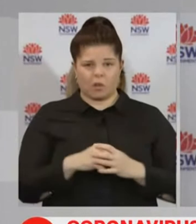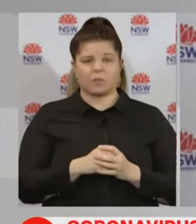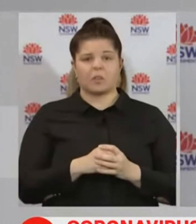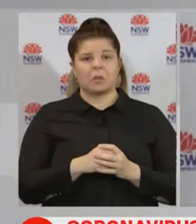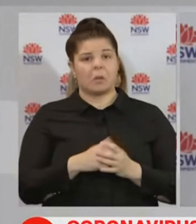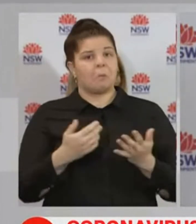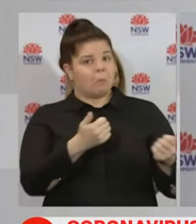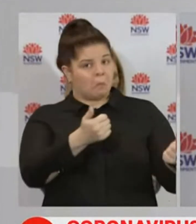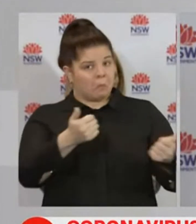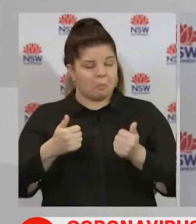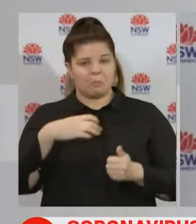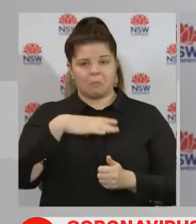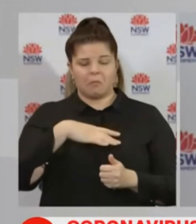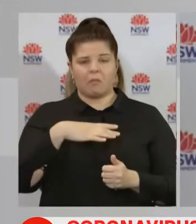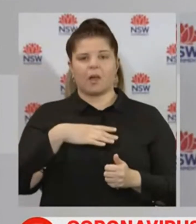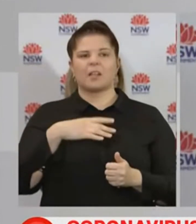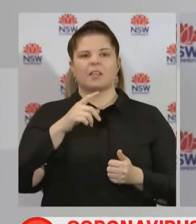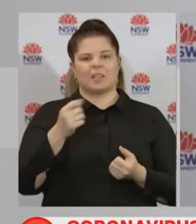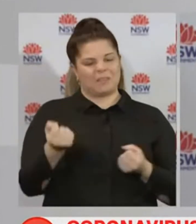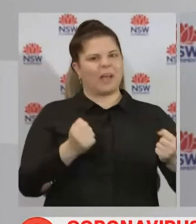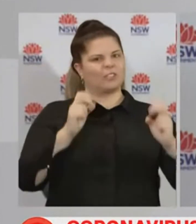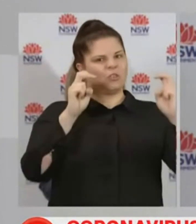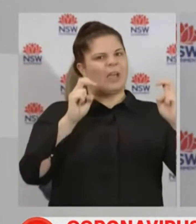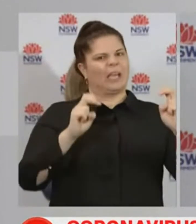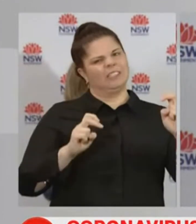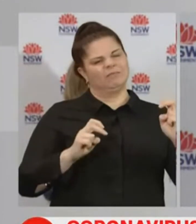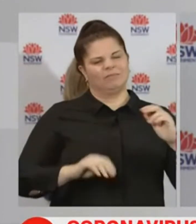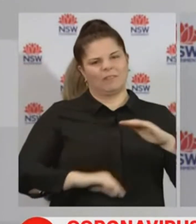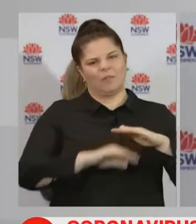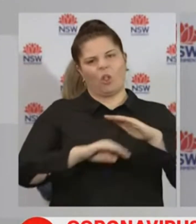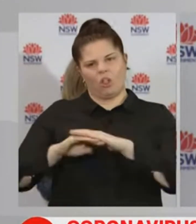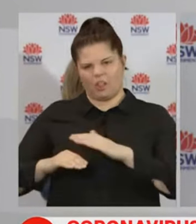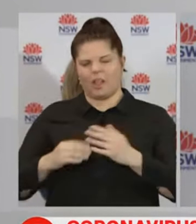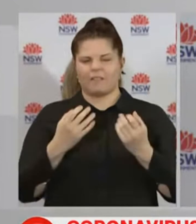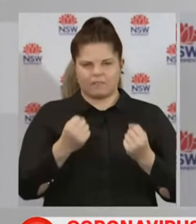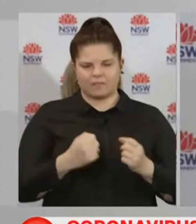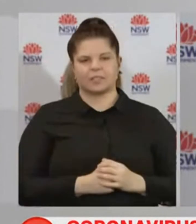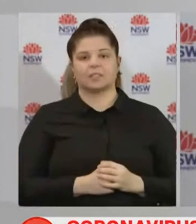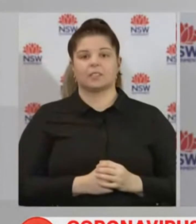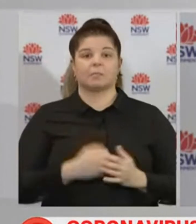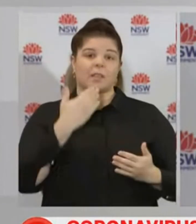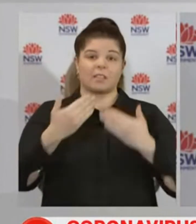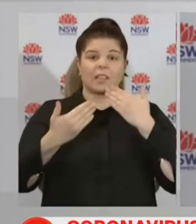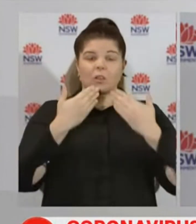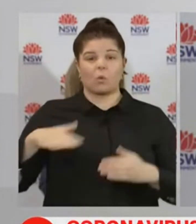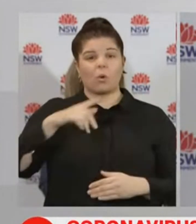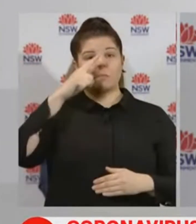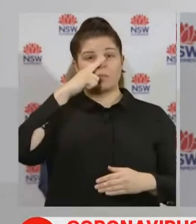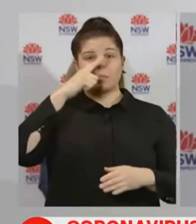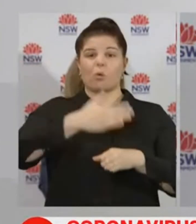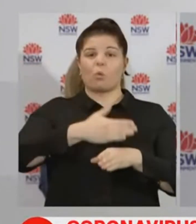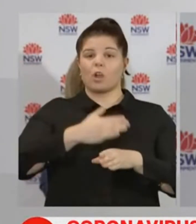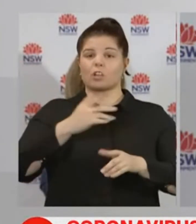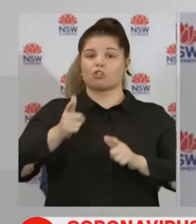buses and trains are pretty much at capacity in the peak. However, I want to thank everybody in transport for making sure we now have apps available through your